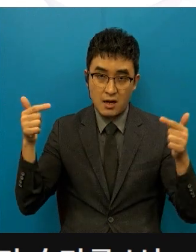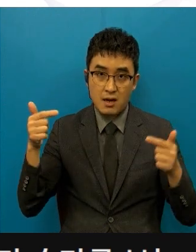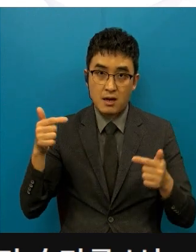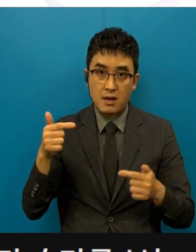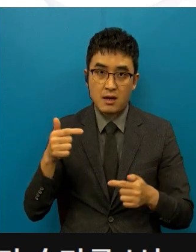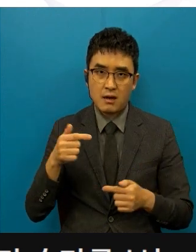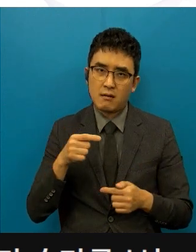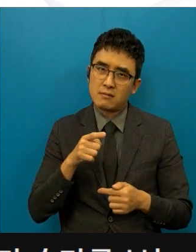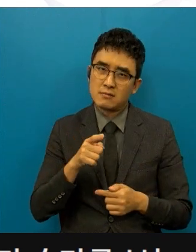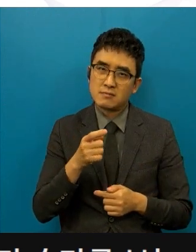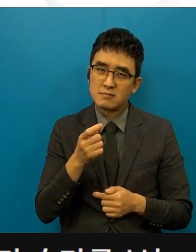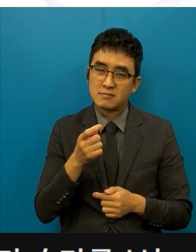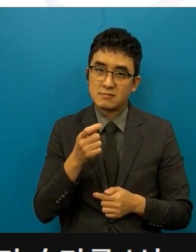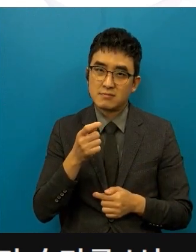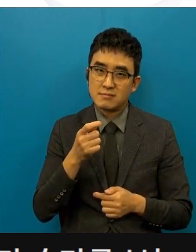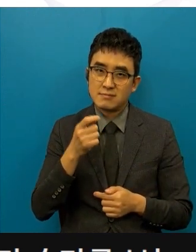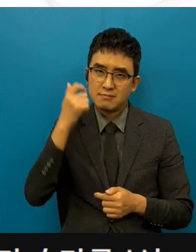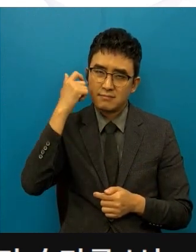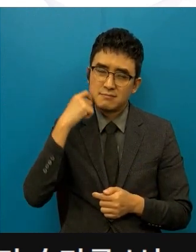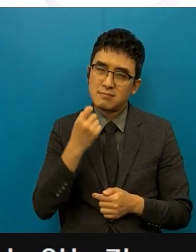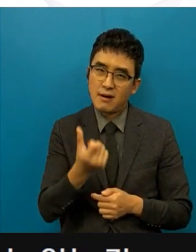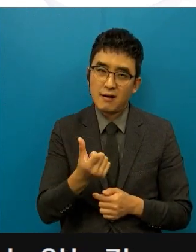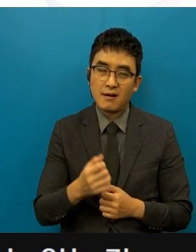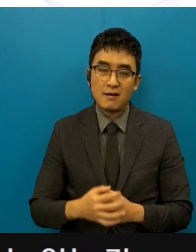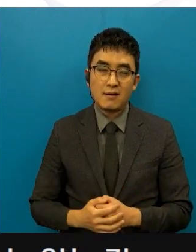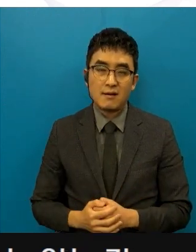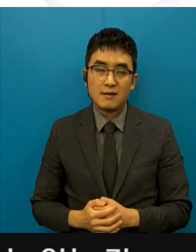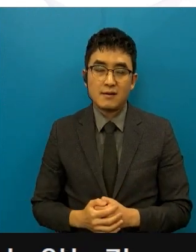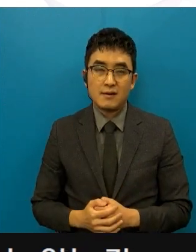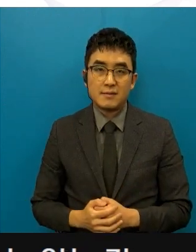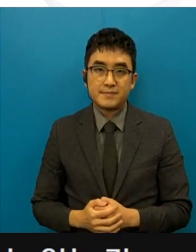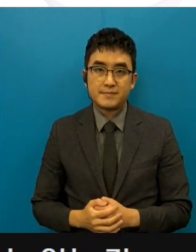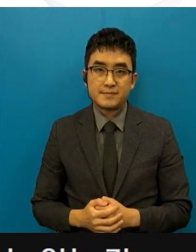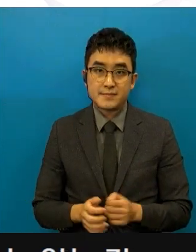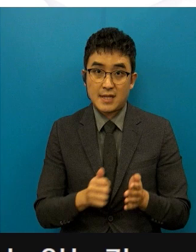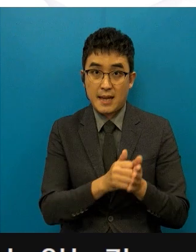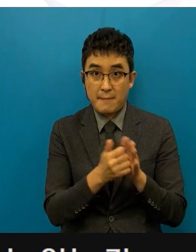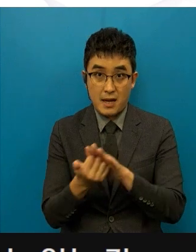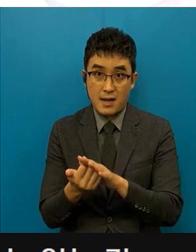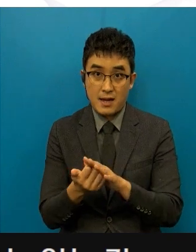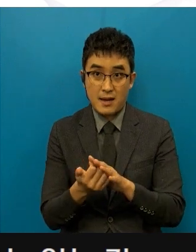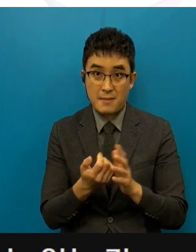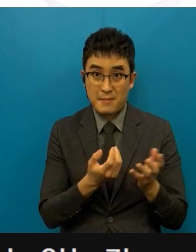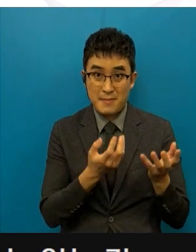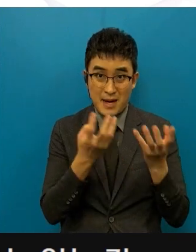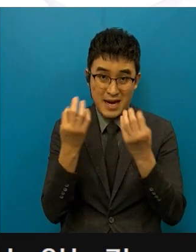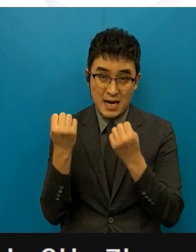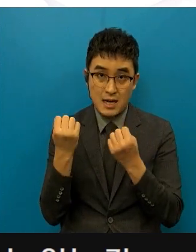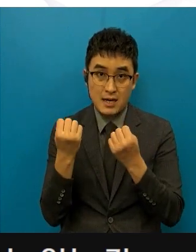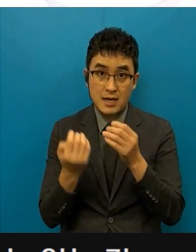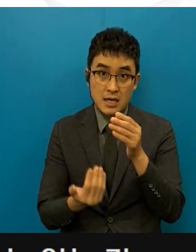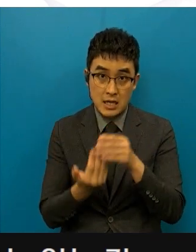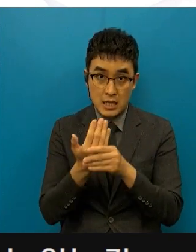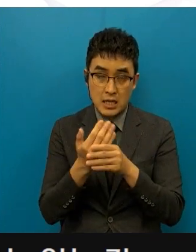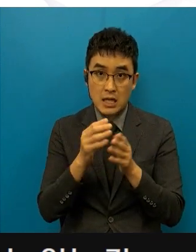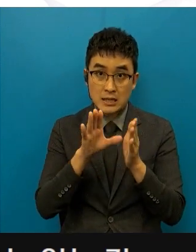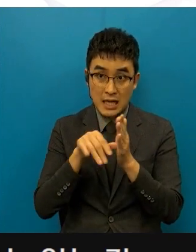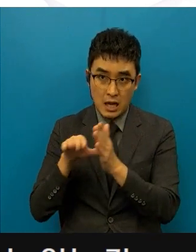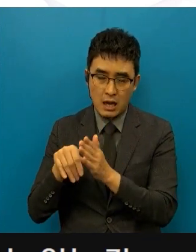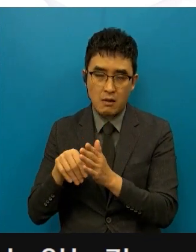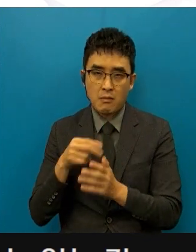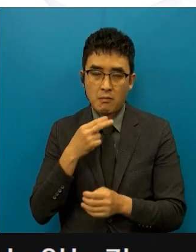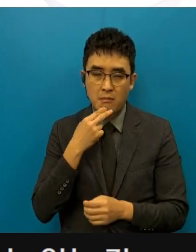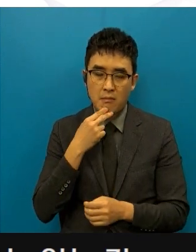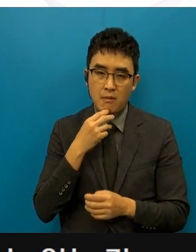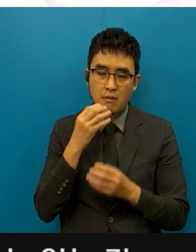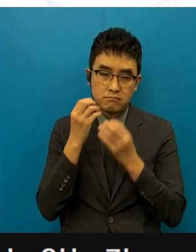So we don't really have a season of death, so to speak. It is much more spread throughout the year. The cost